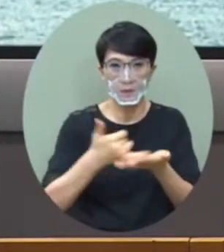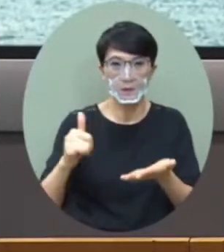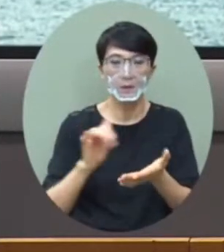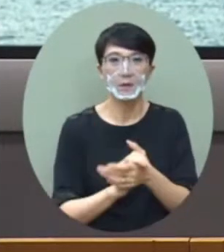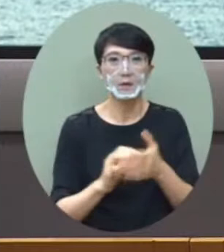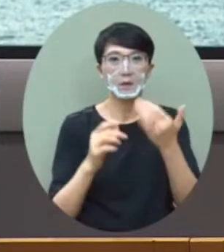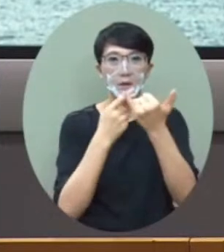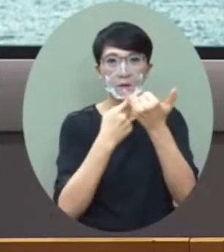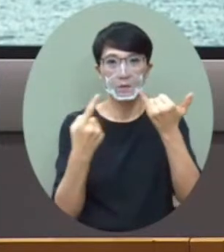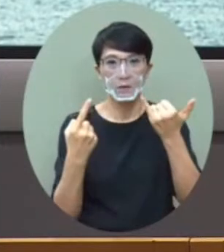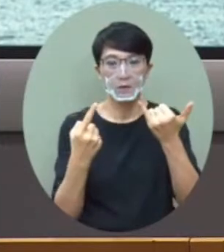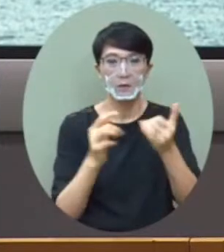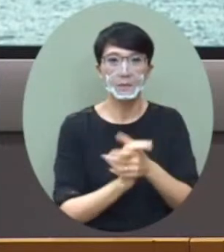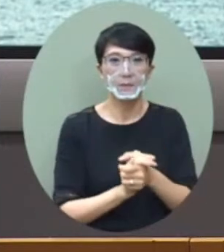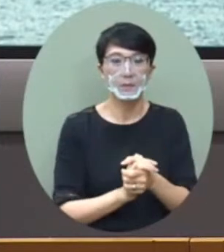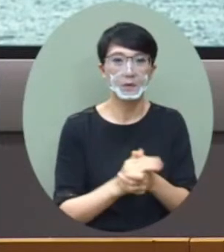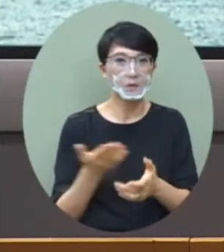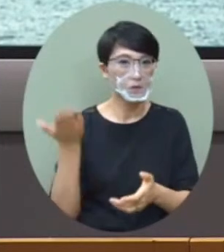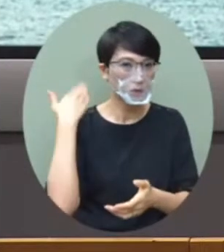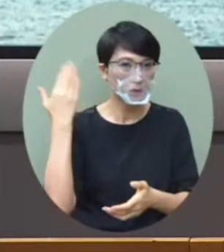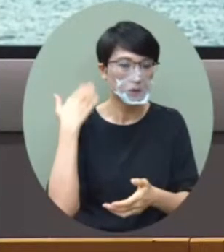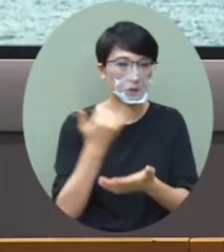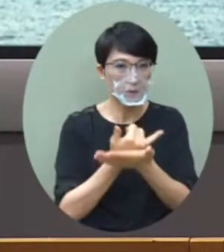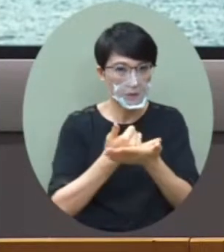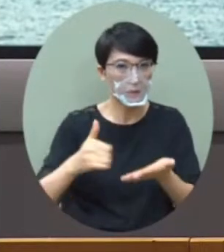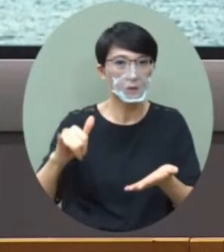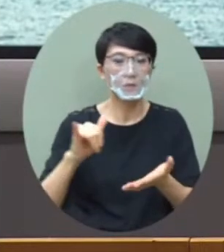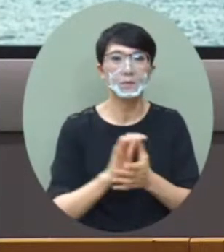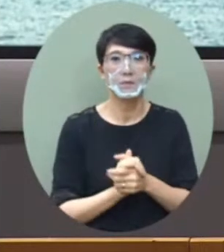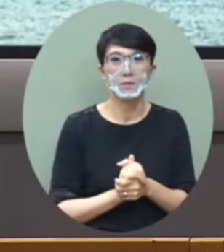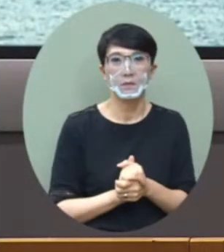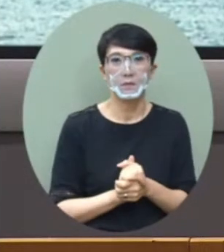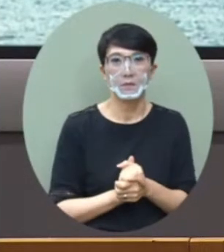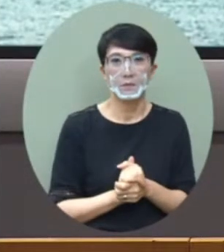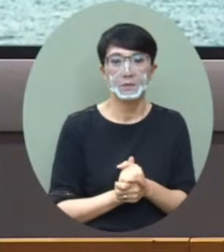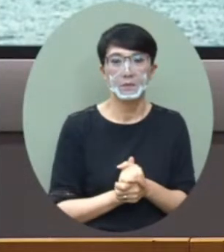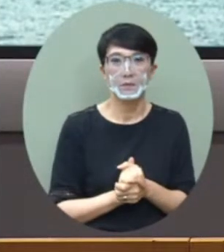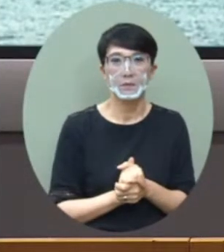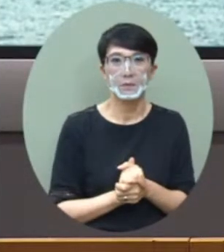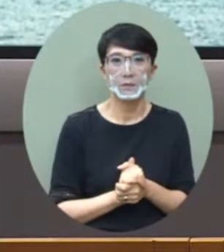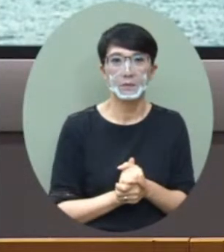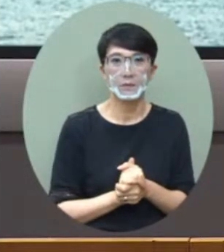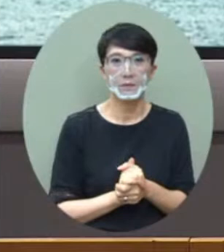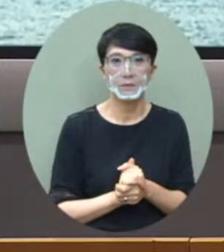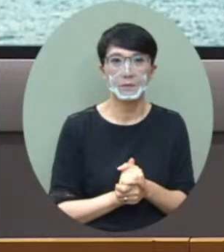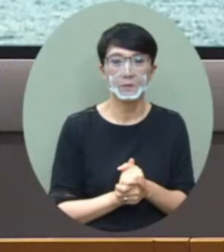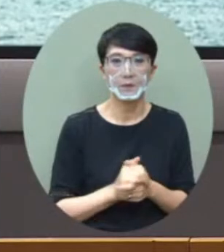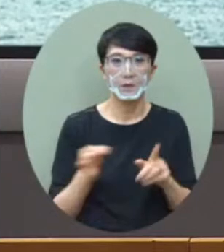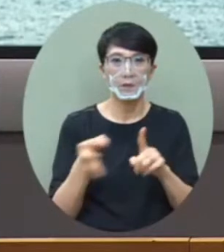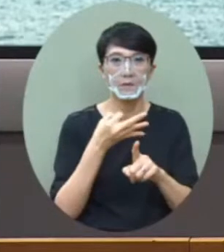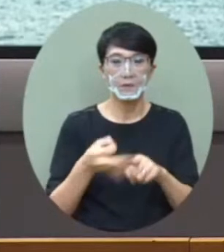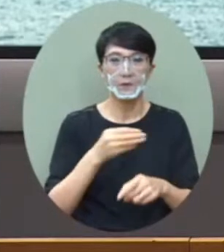217 passed away yesterday. 61 were cases from previously.